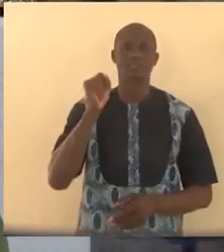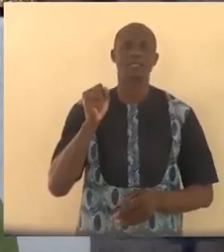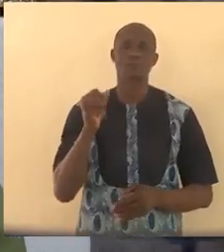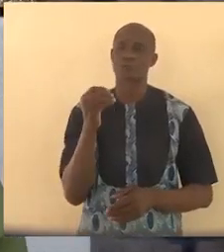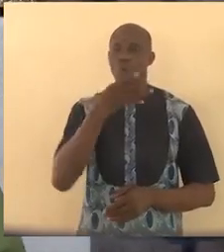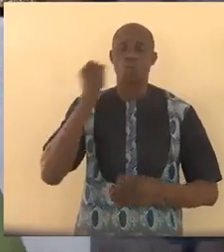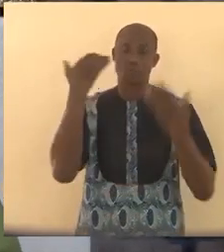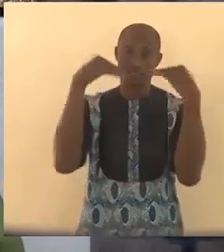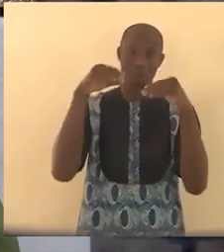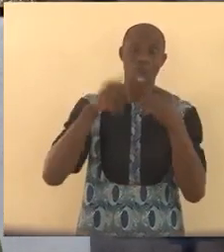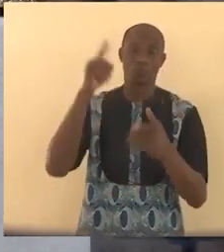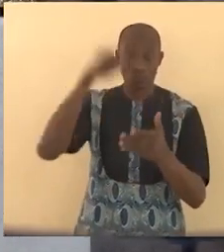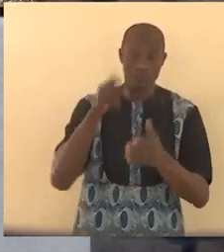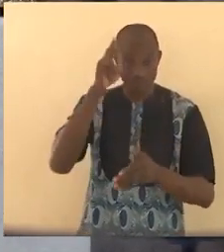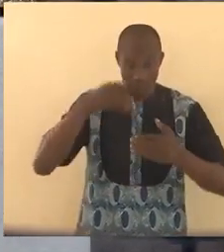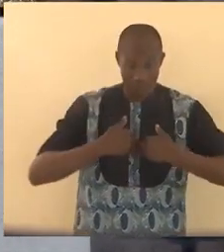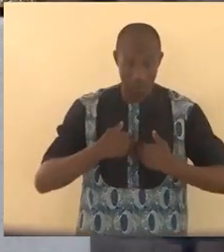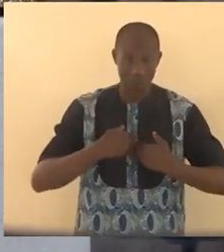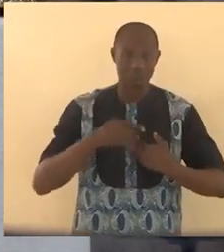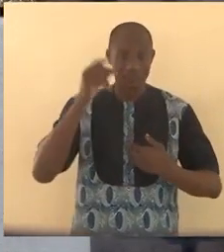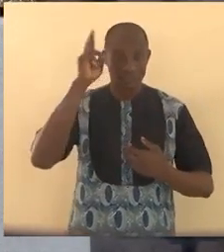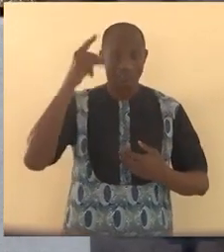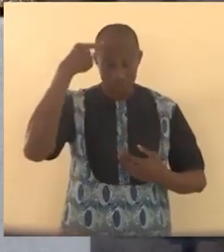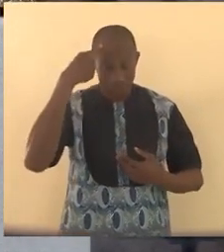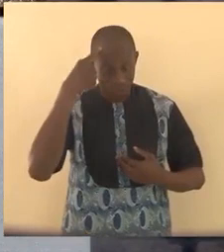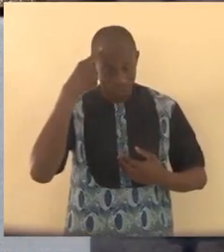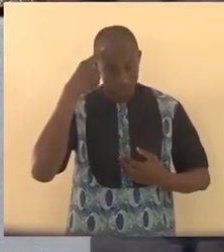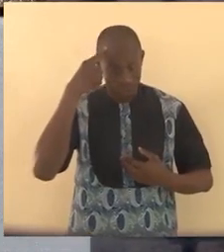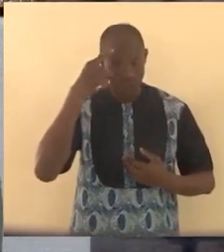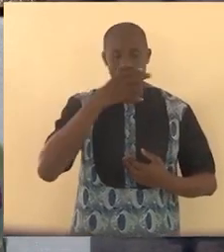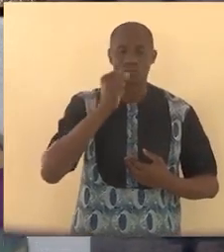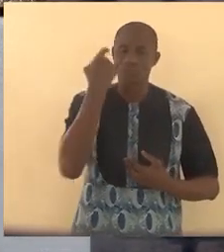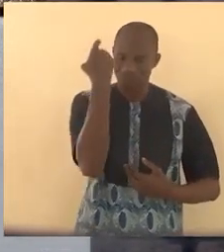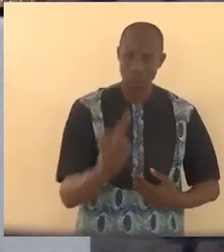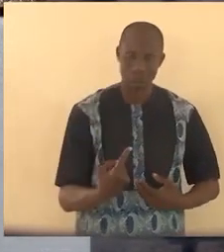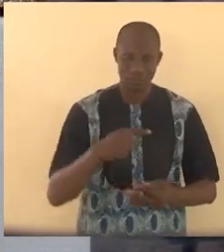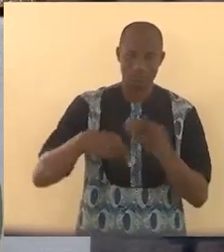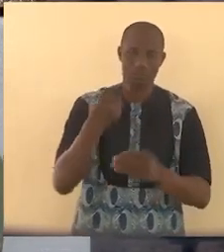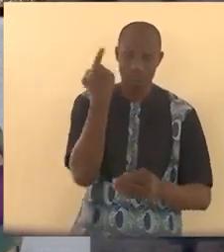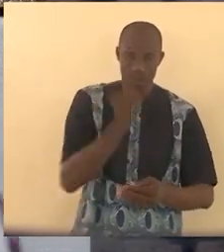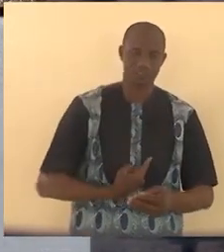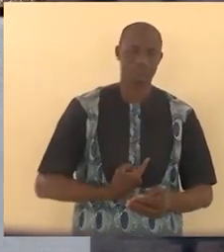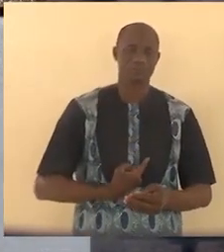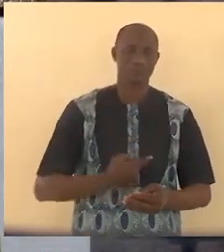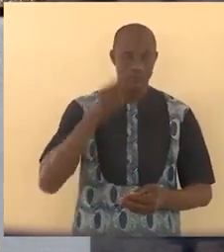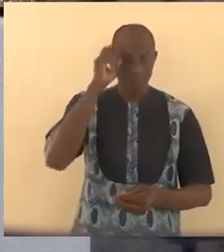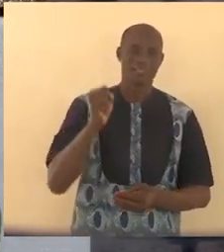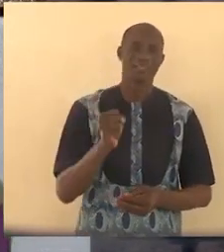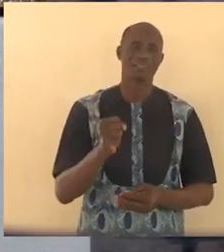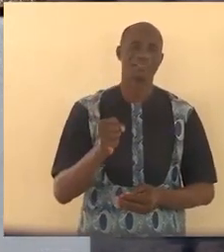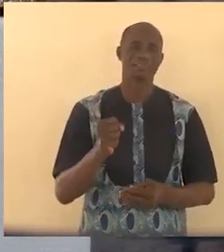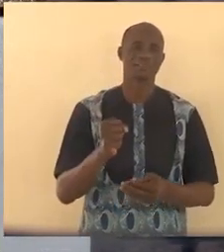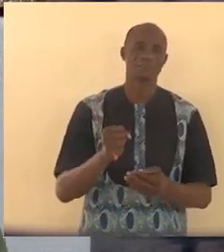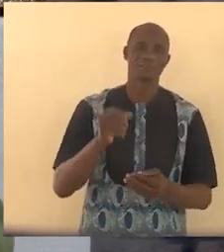life was limited to what he owned. His talk was all about himself, his grains,